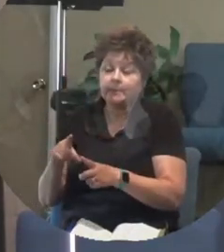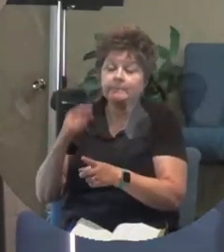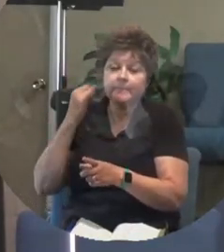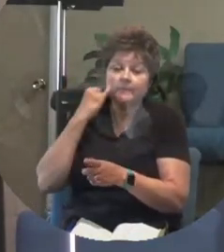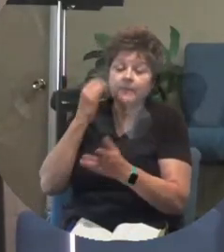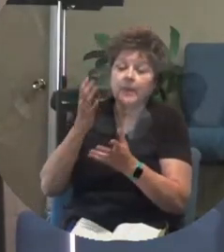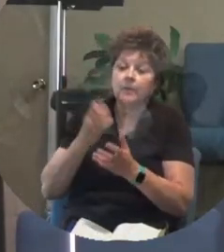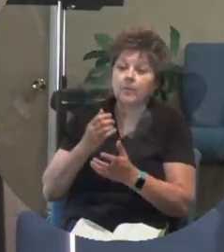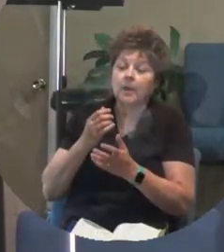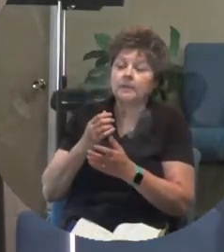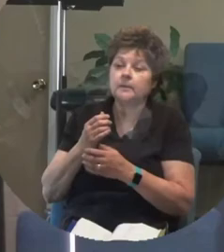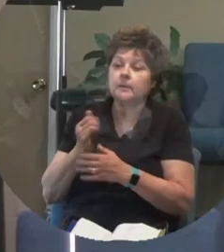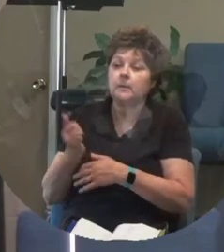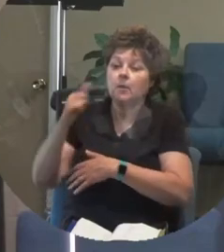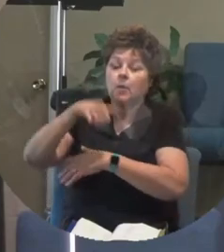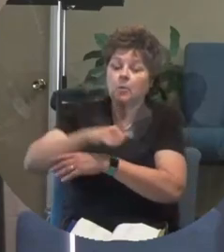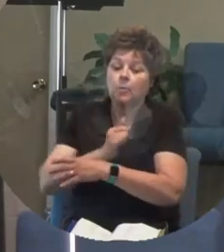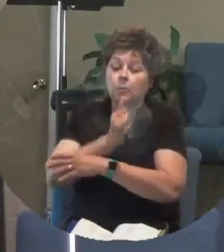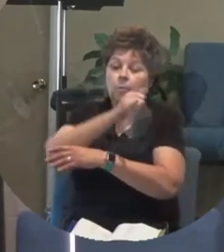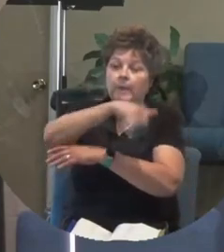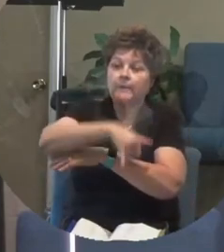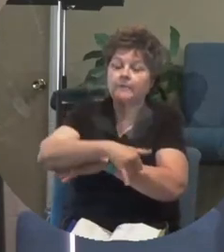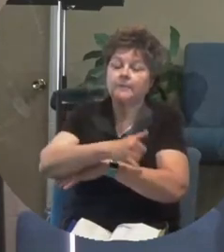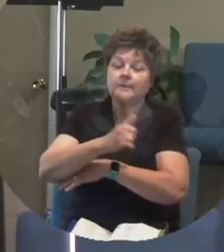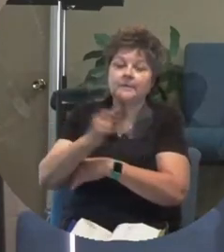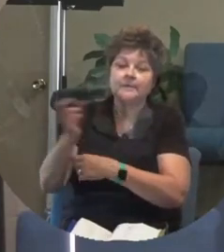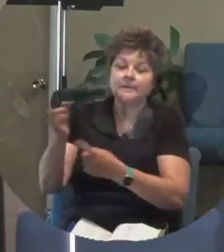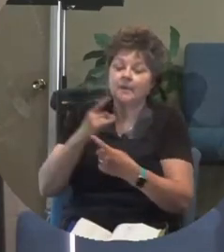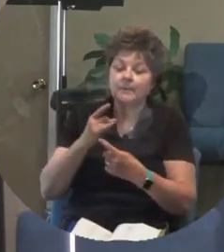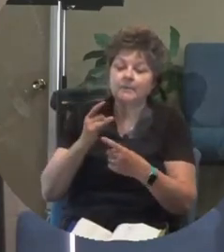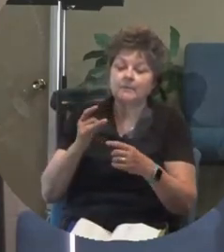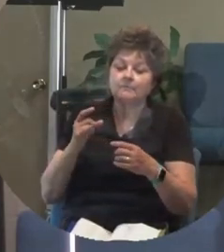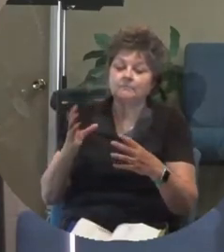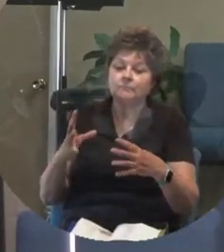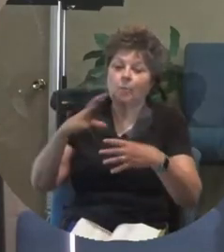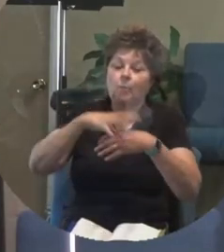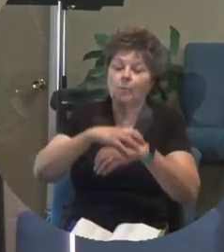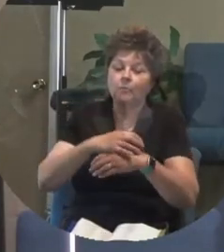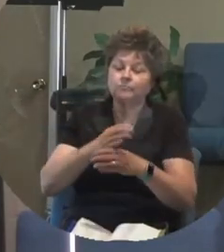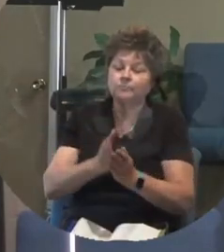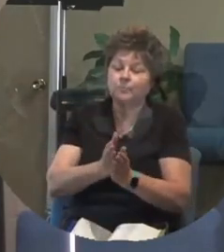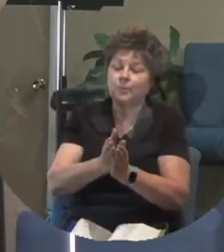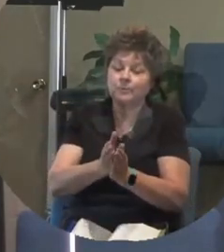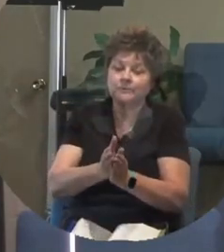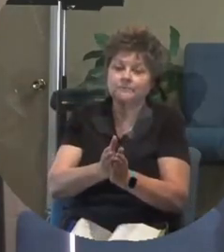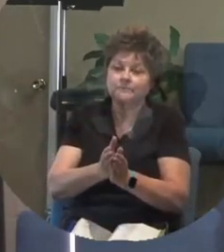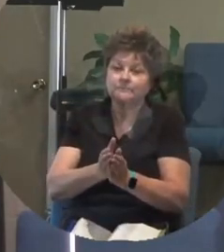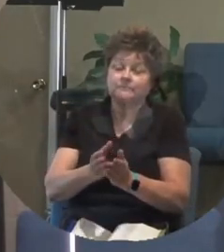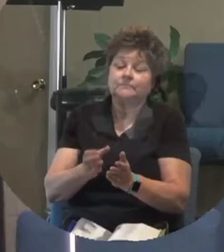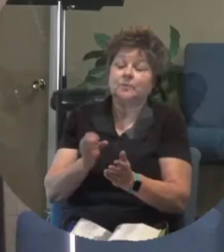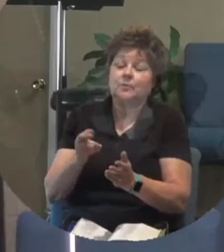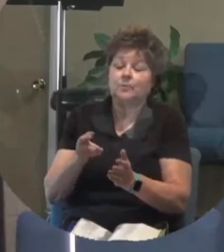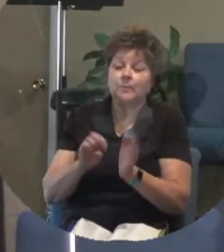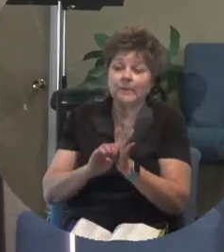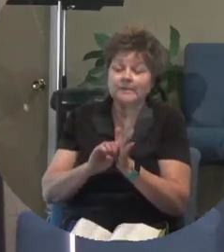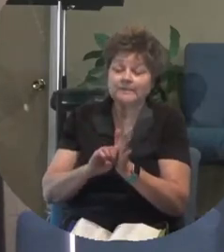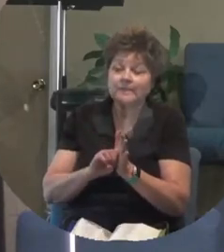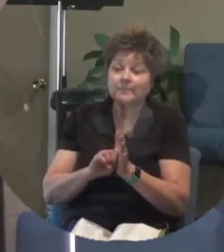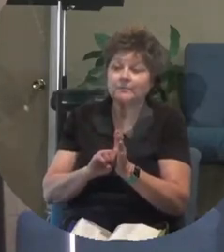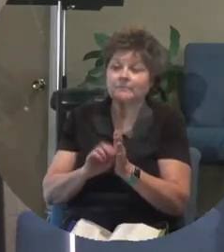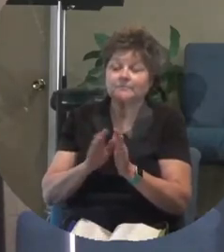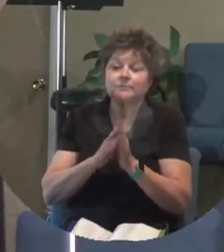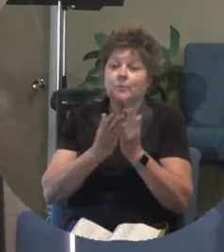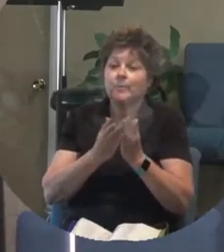call a whale to swallow your whole boat, I'll call a whale to swallow your whole boat. Oh, you want an example? Just turn to